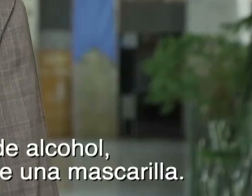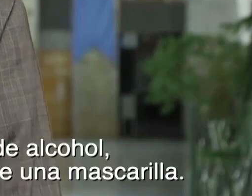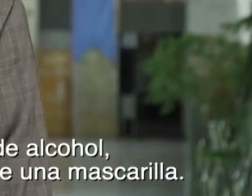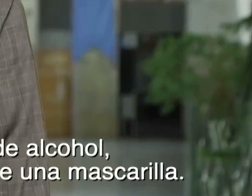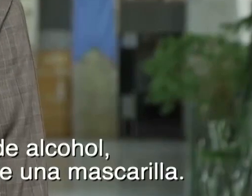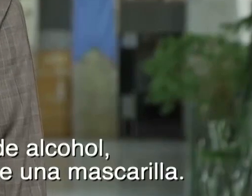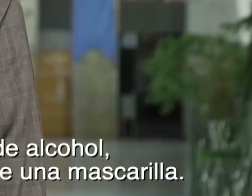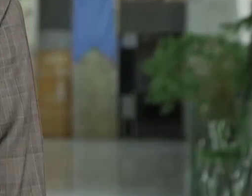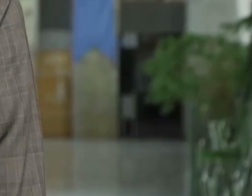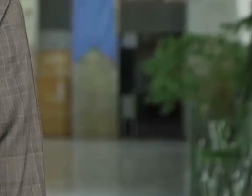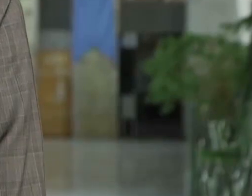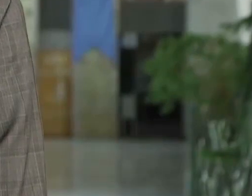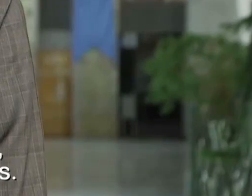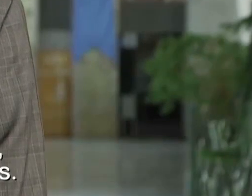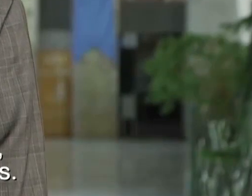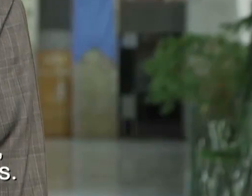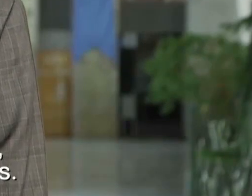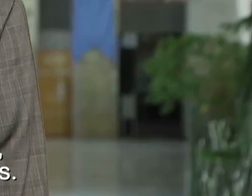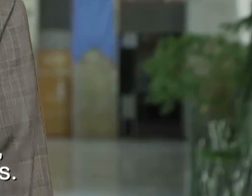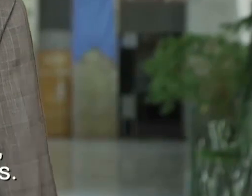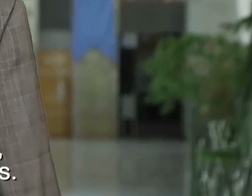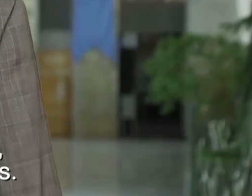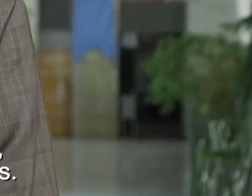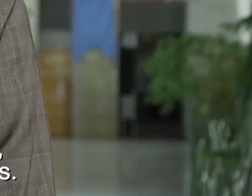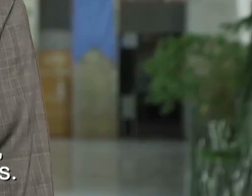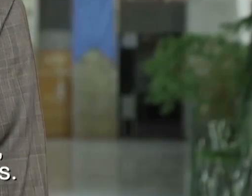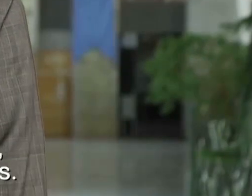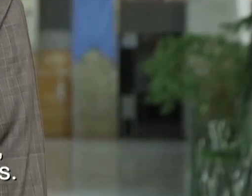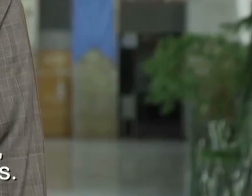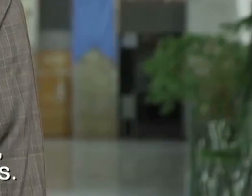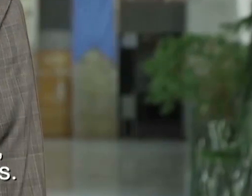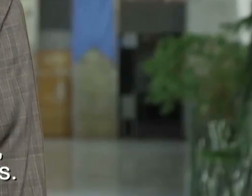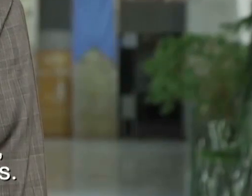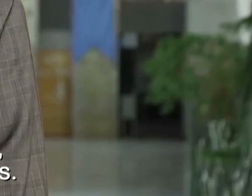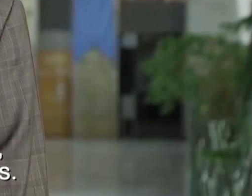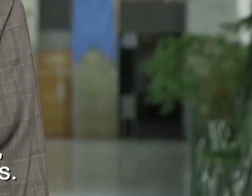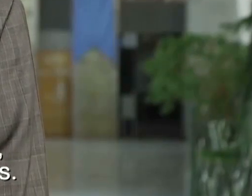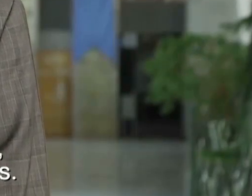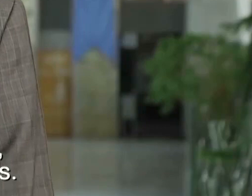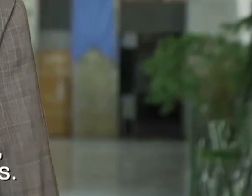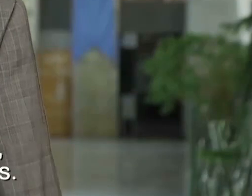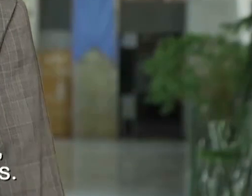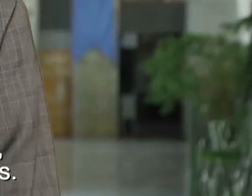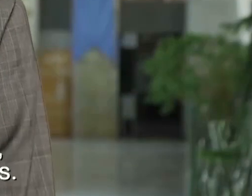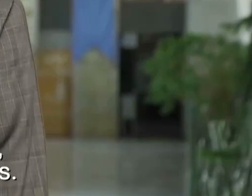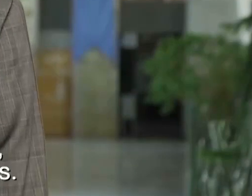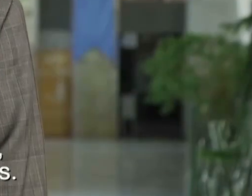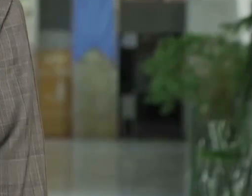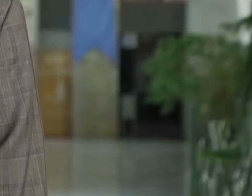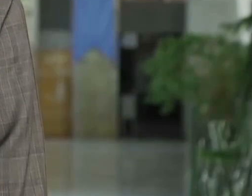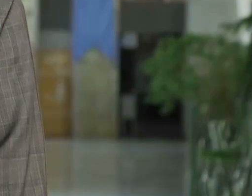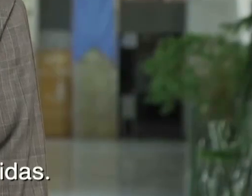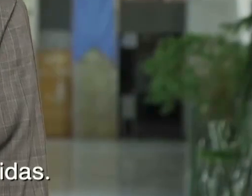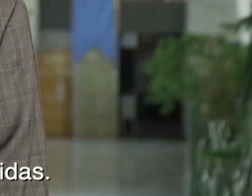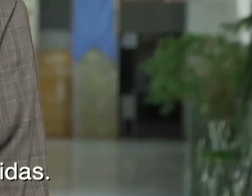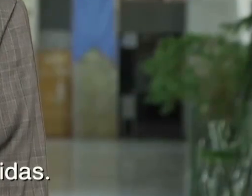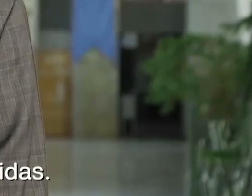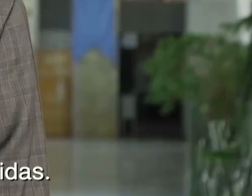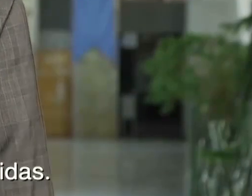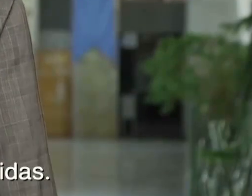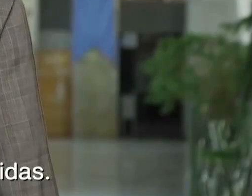wear a mask. By protecting ourselves, we're also protecting each other.